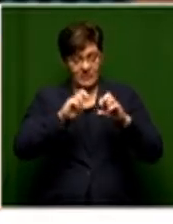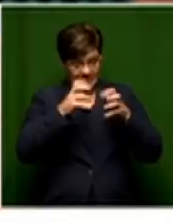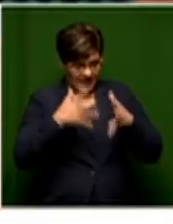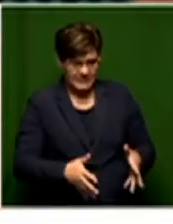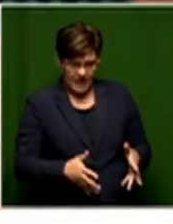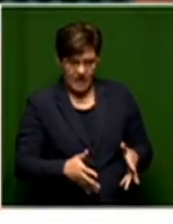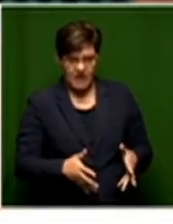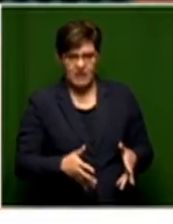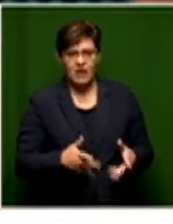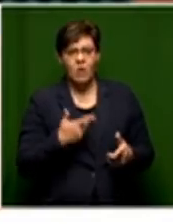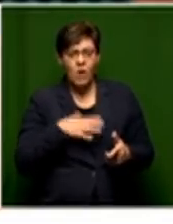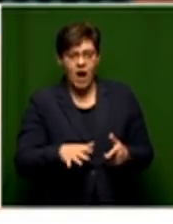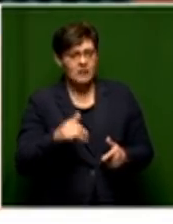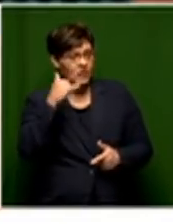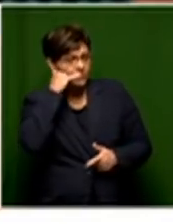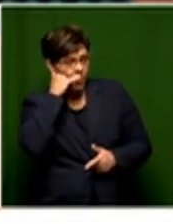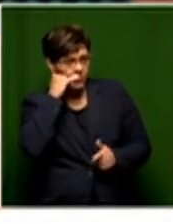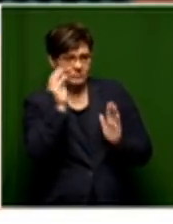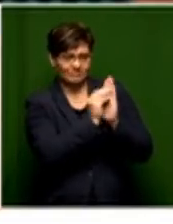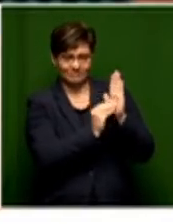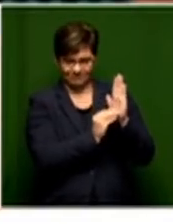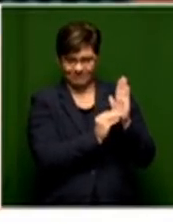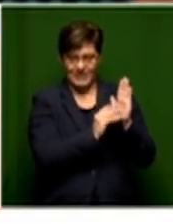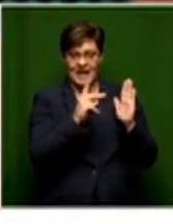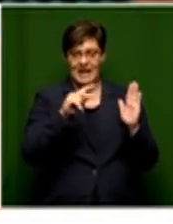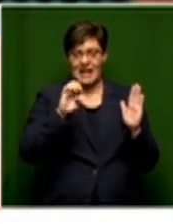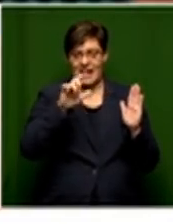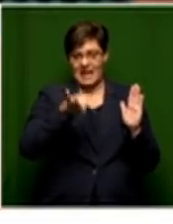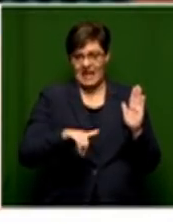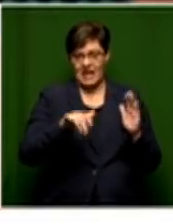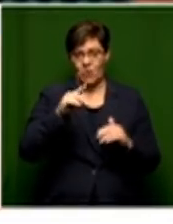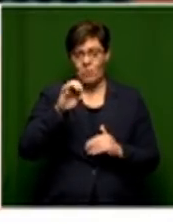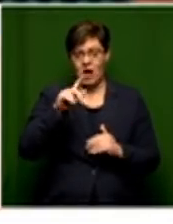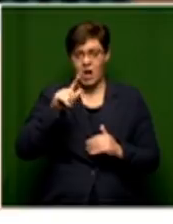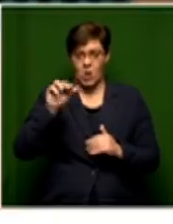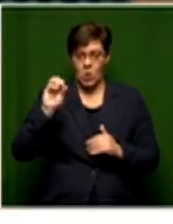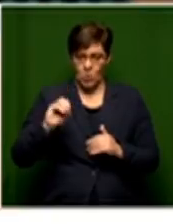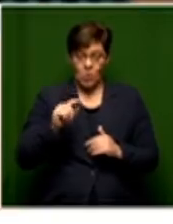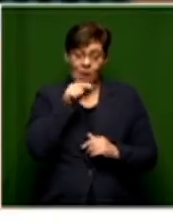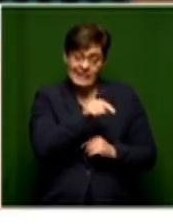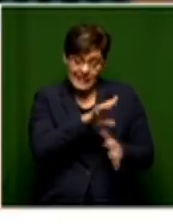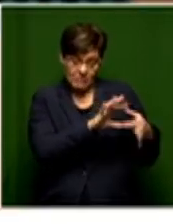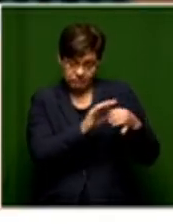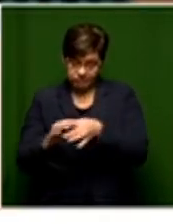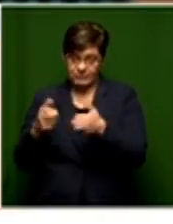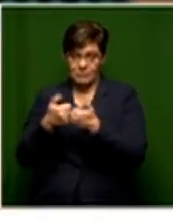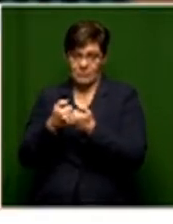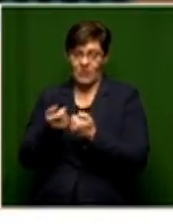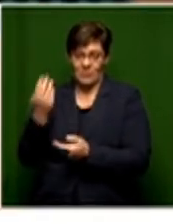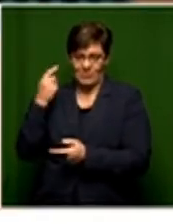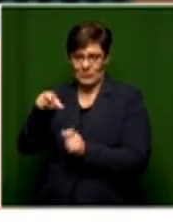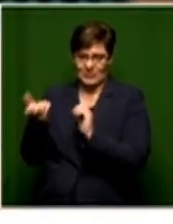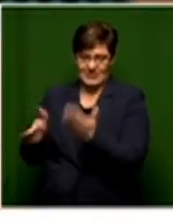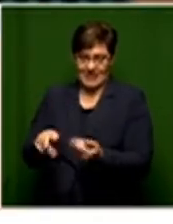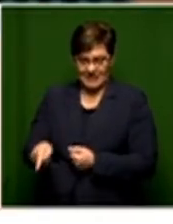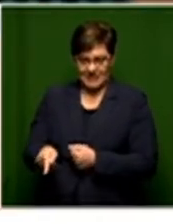were looking for the phone records of Kelly Khumalo, the musician who was in a relationship with the late soccer star.